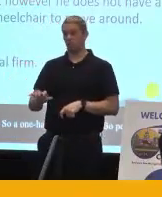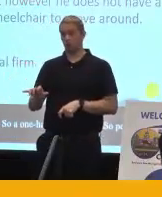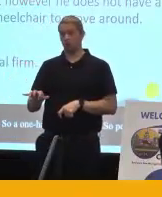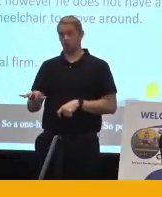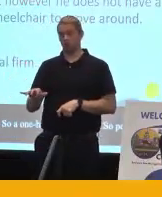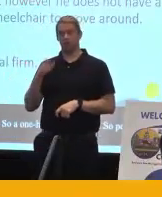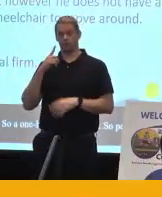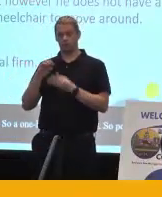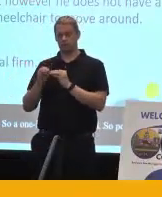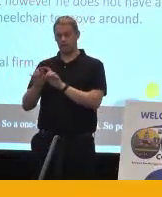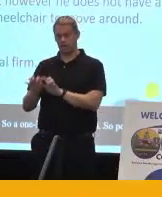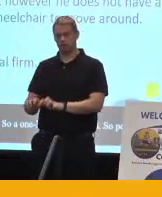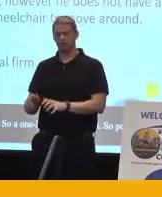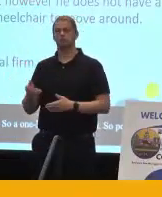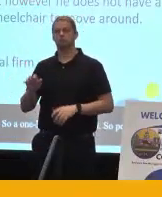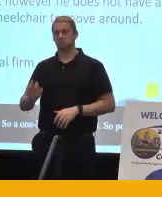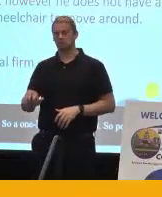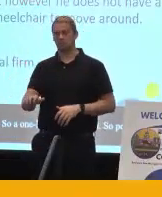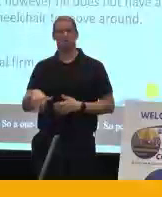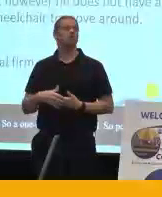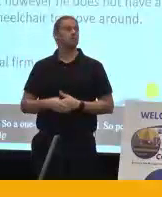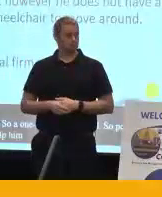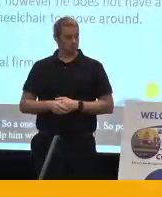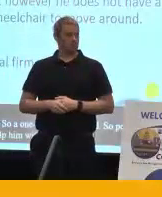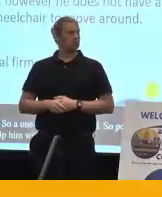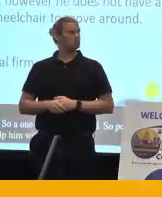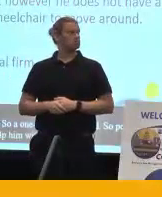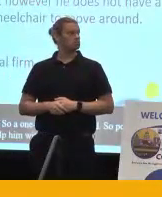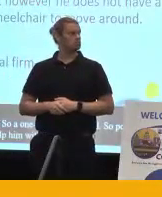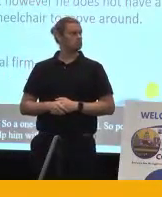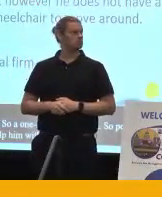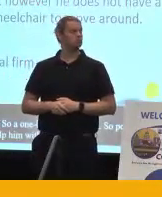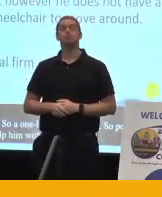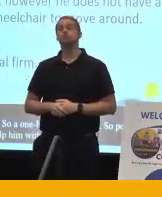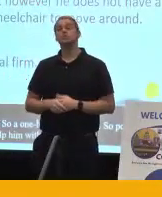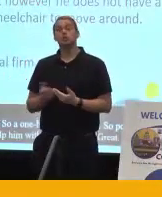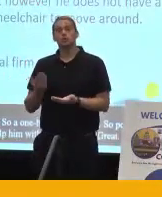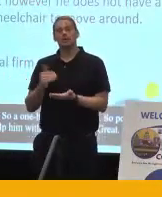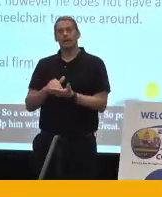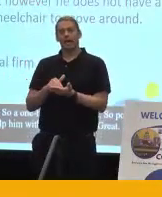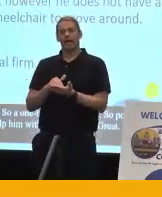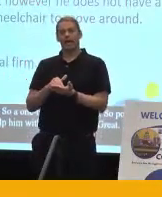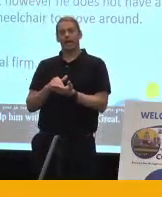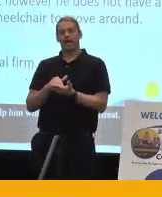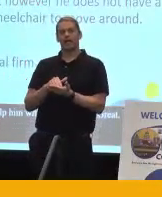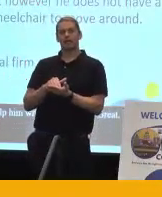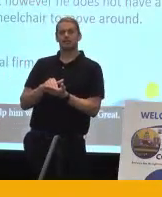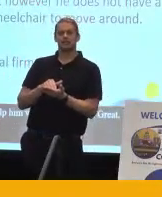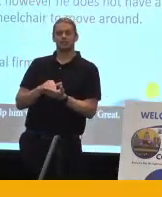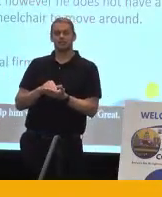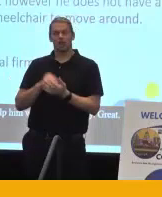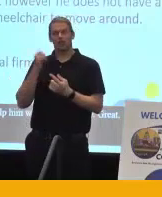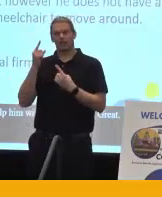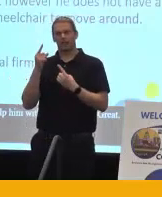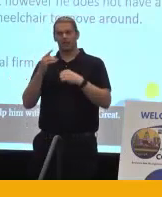data entry. Great. Great. So again, it's kind of thinking at and looking at what is available, what types of